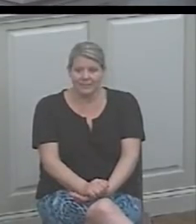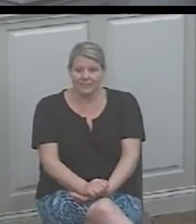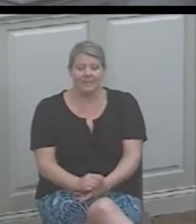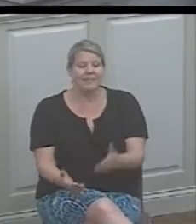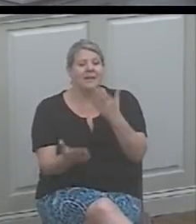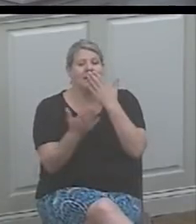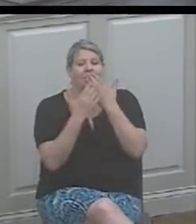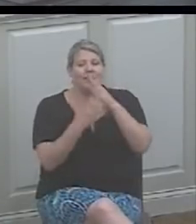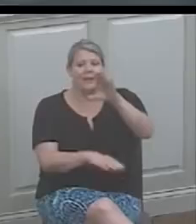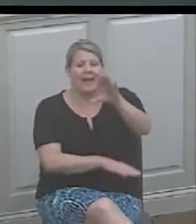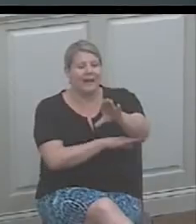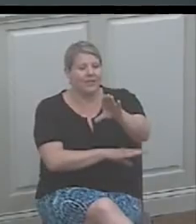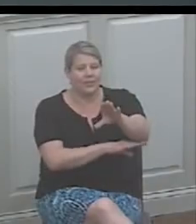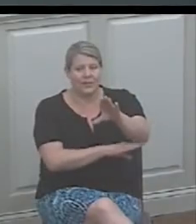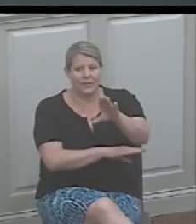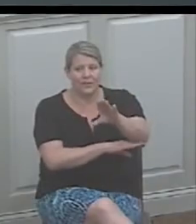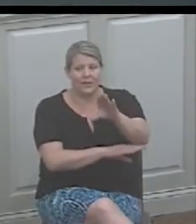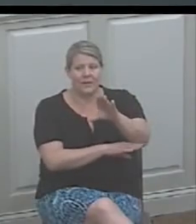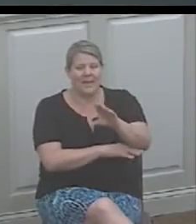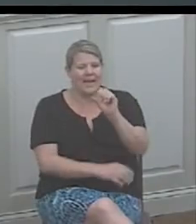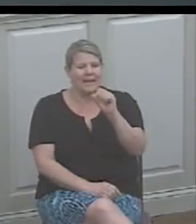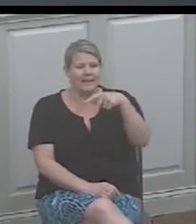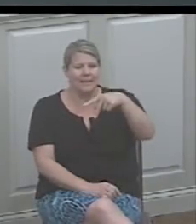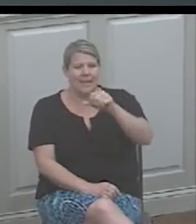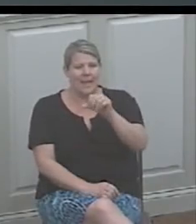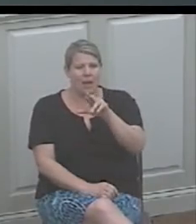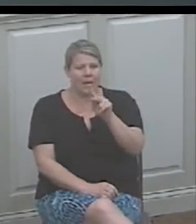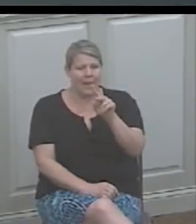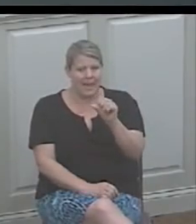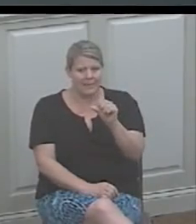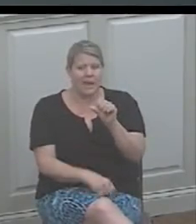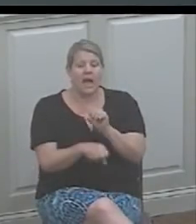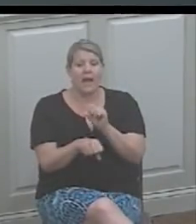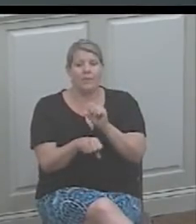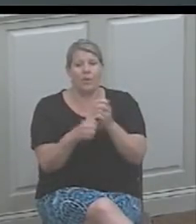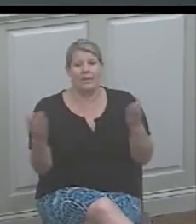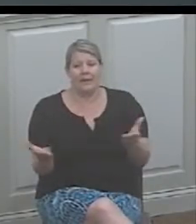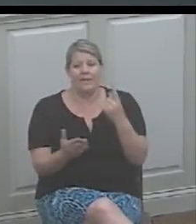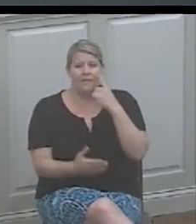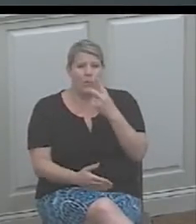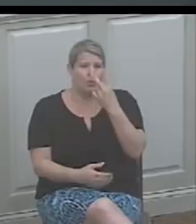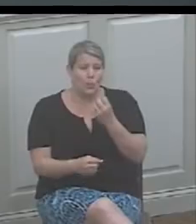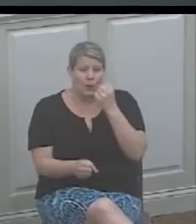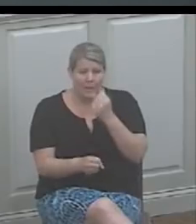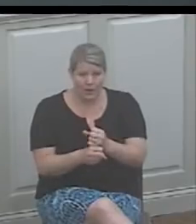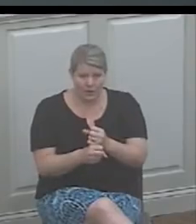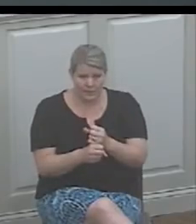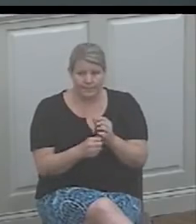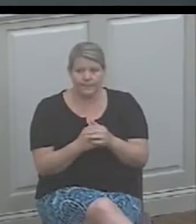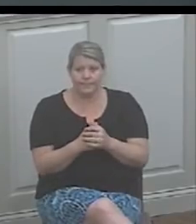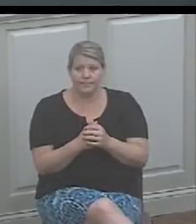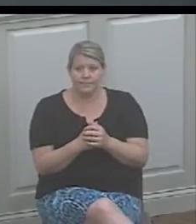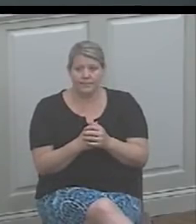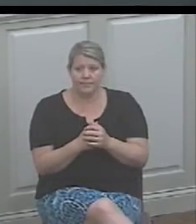Good afternoon, committee. My name's Aaron Sparks. I've been in the police department approximately 2 years, so I'm fairly new, fairly young.